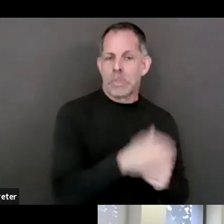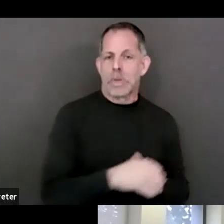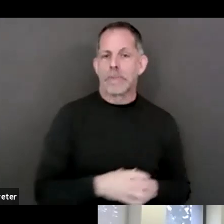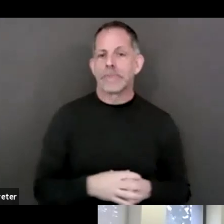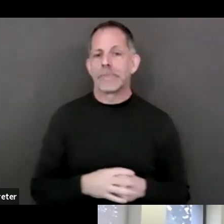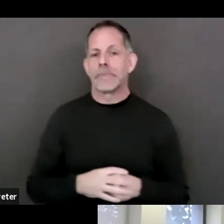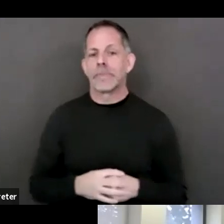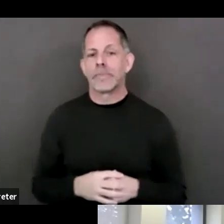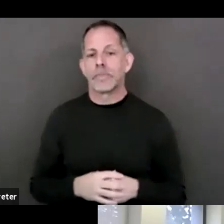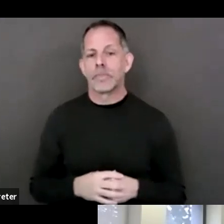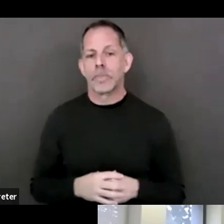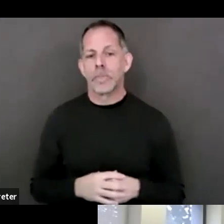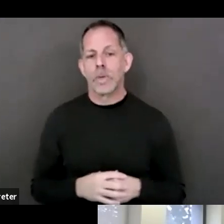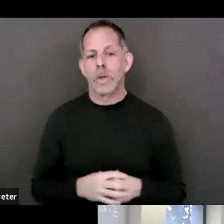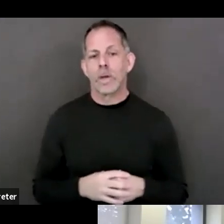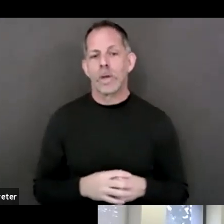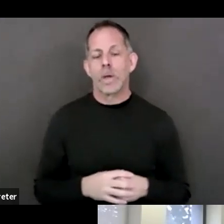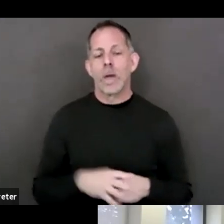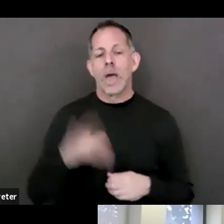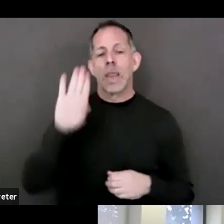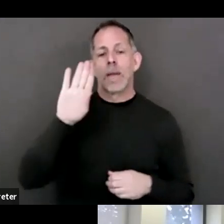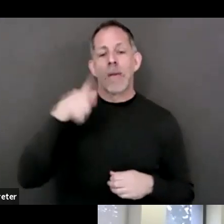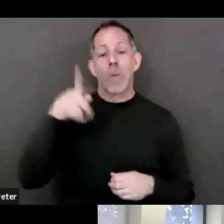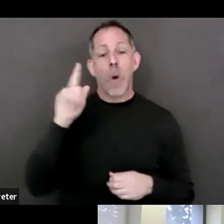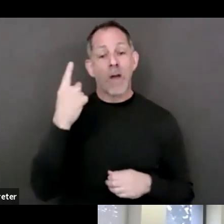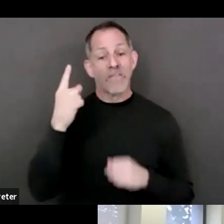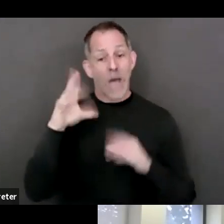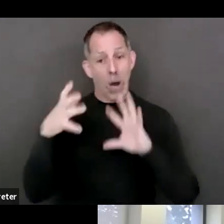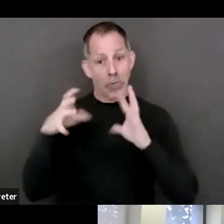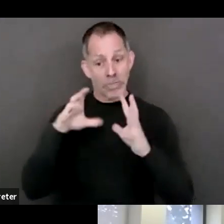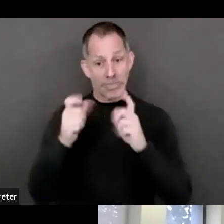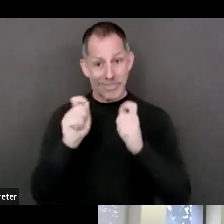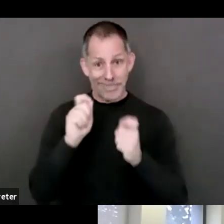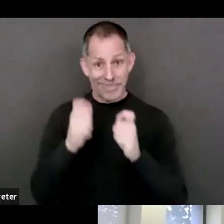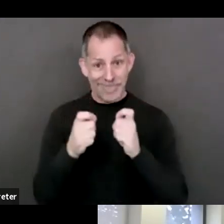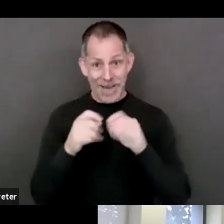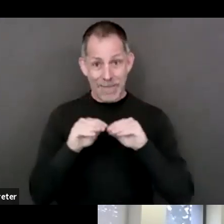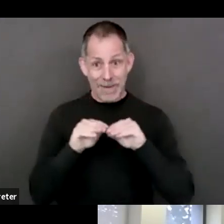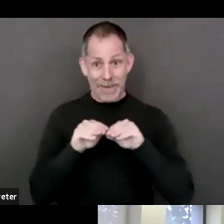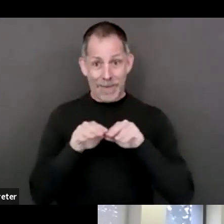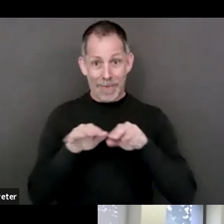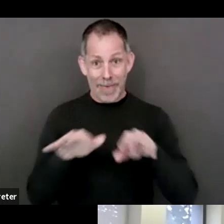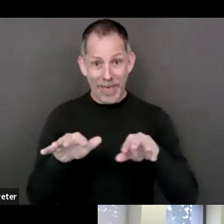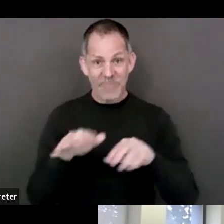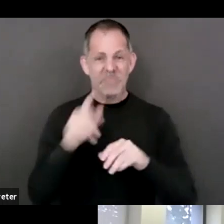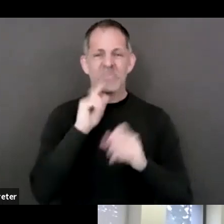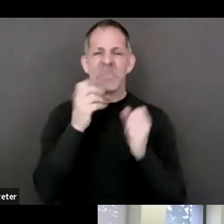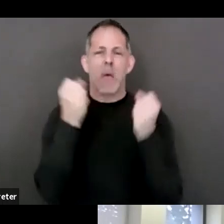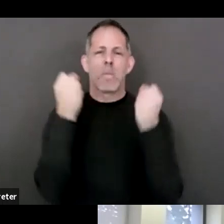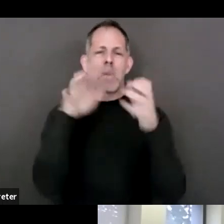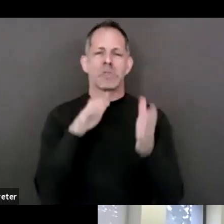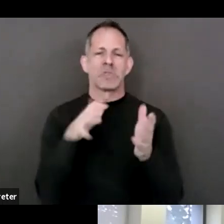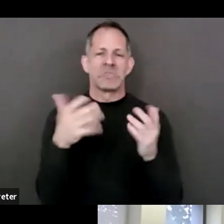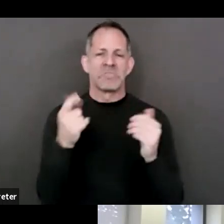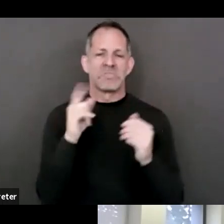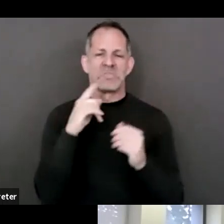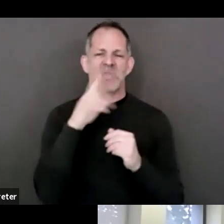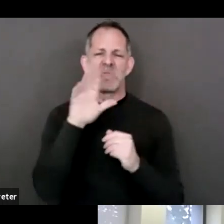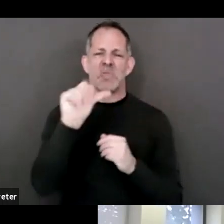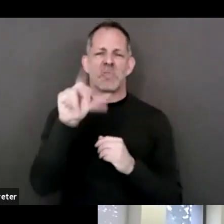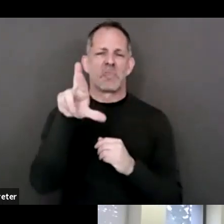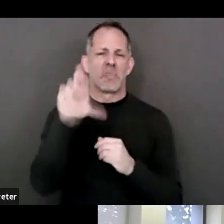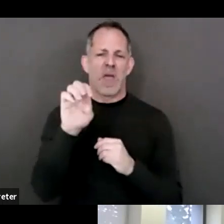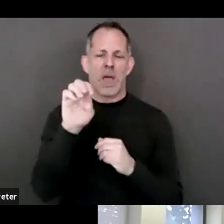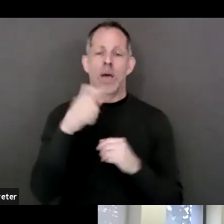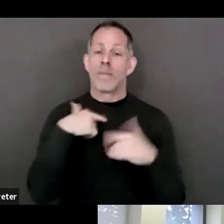minority of cases in Washington state. It's still driven by the B117 and the